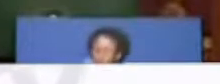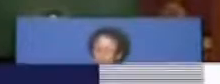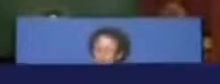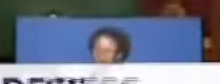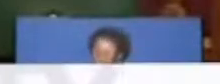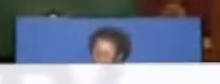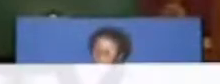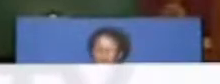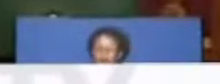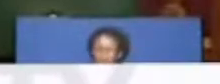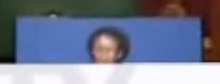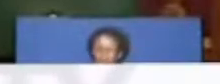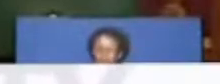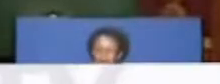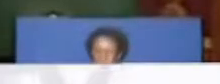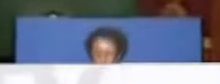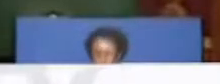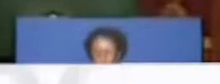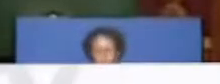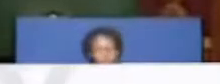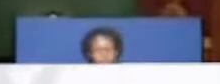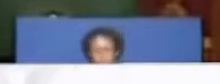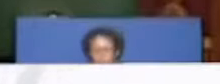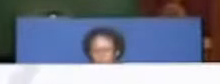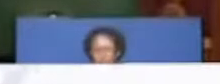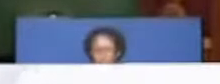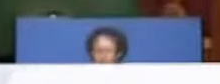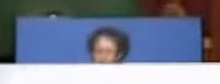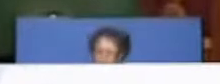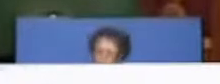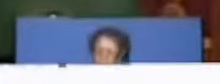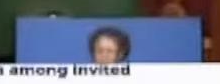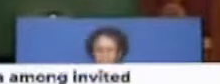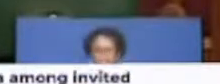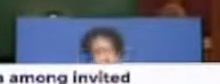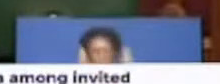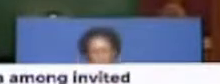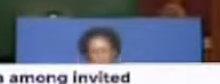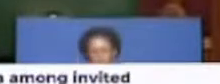Nairobi as an international financial center.